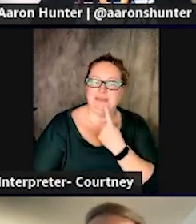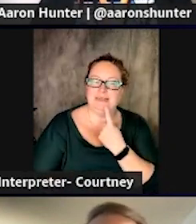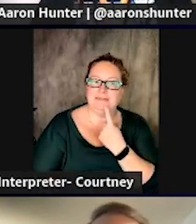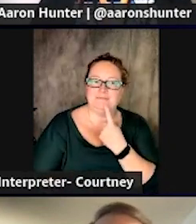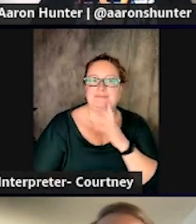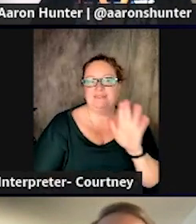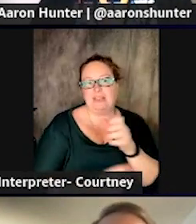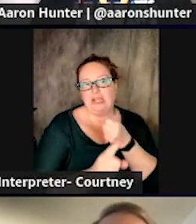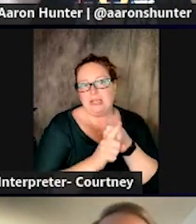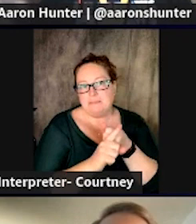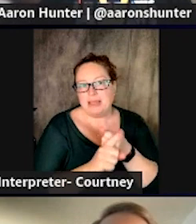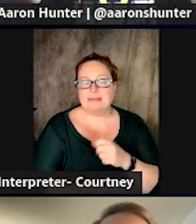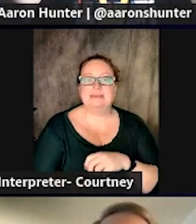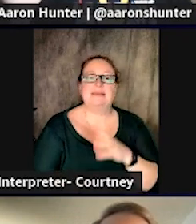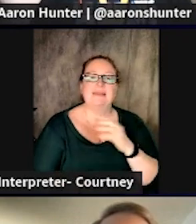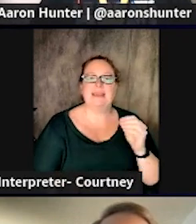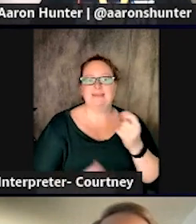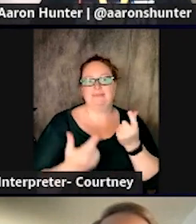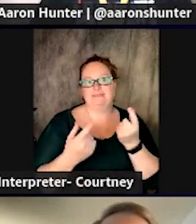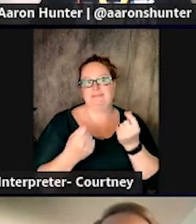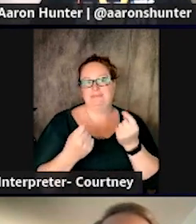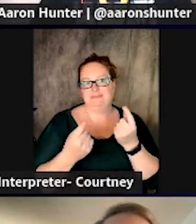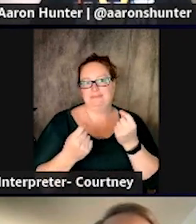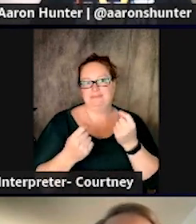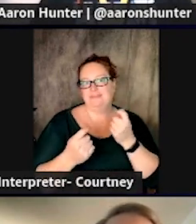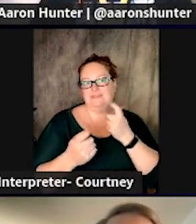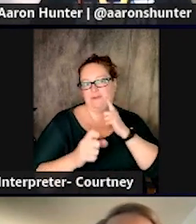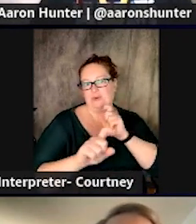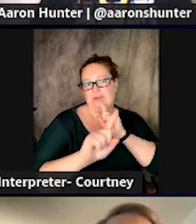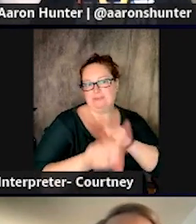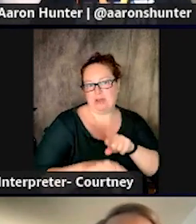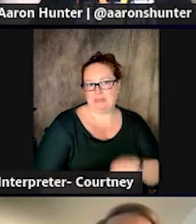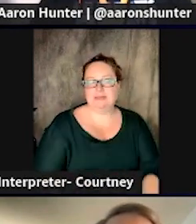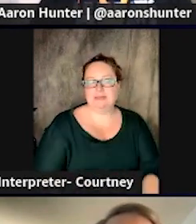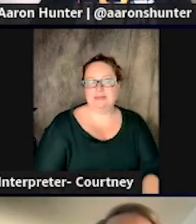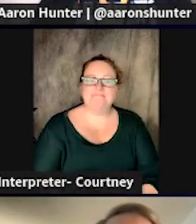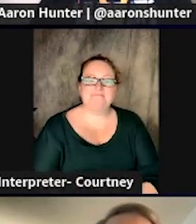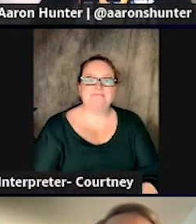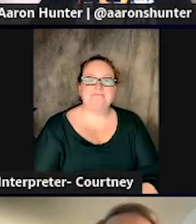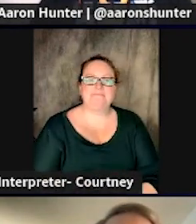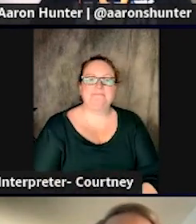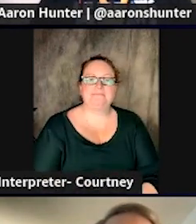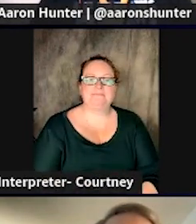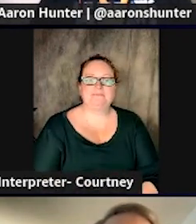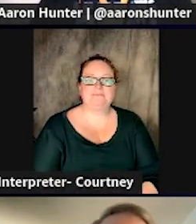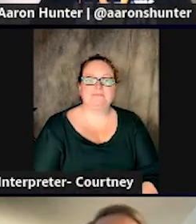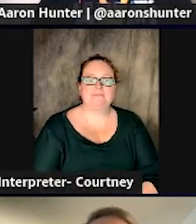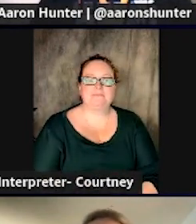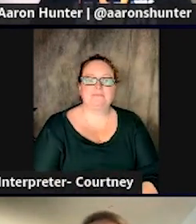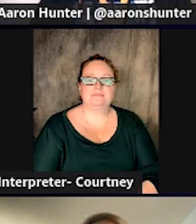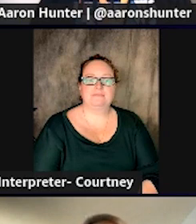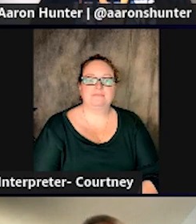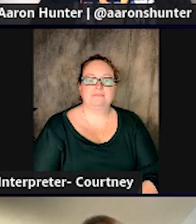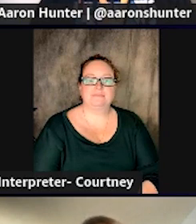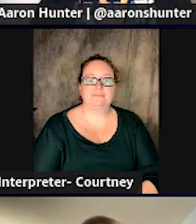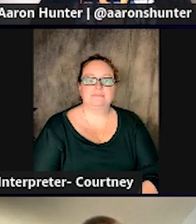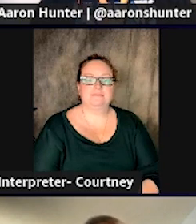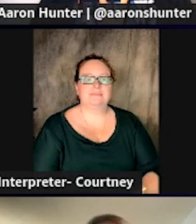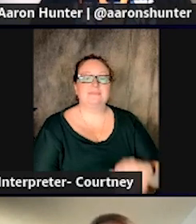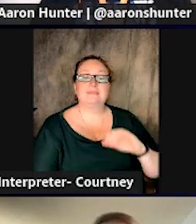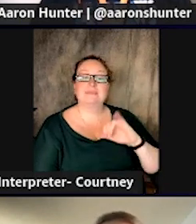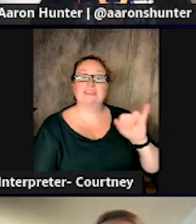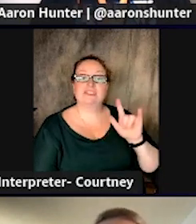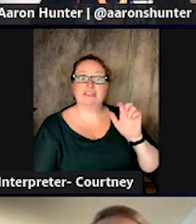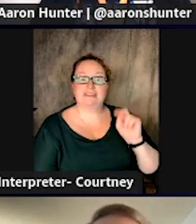impact, and then the actions they need to take for response. Wow, that's a really